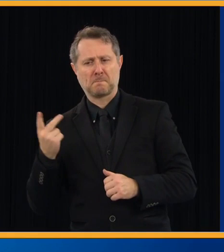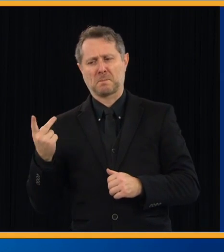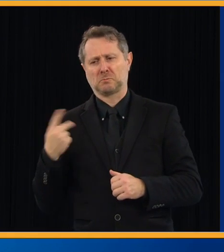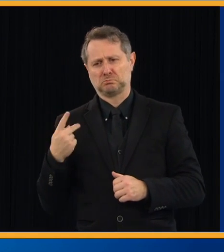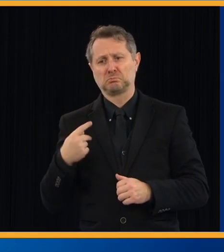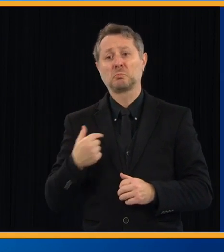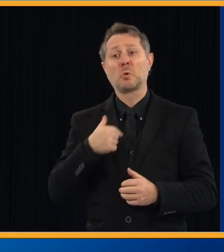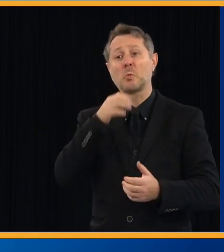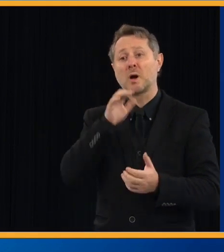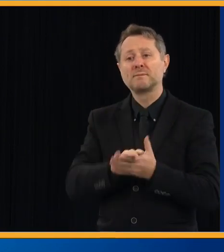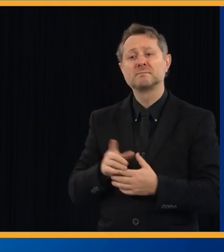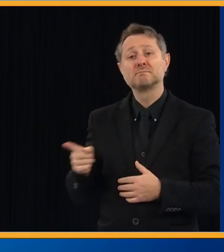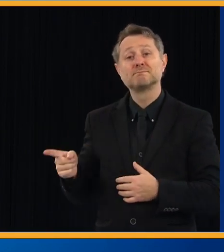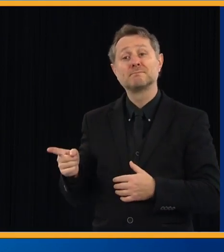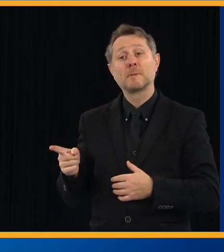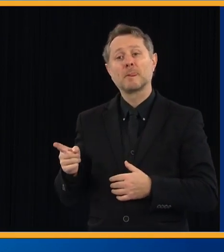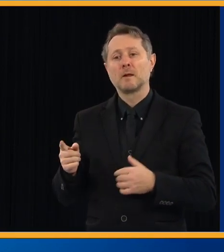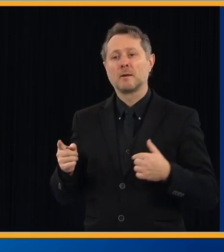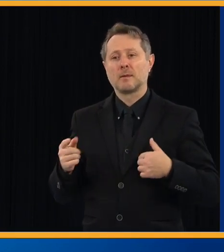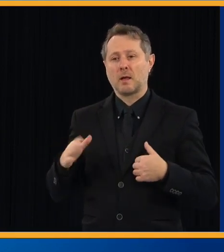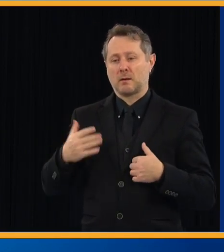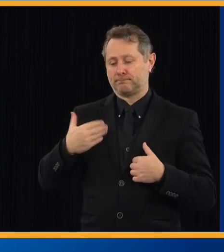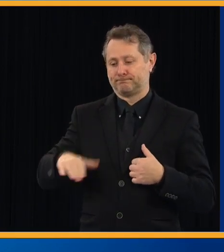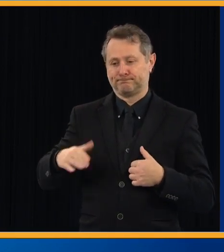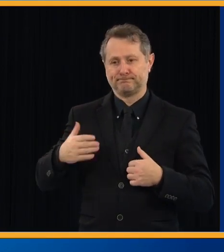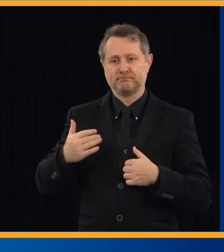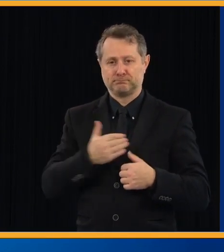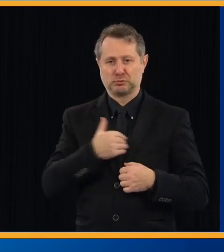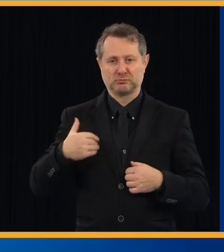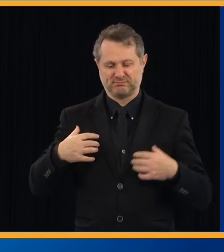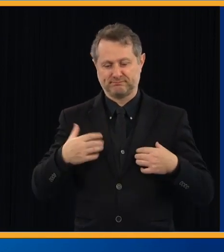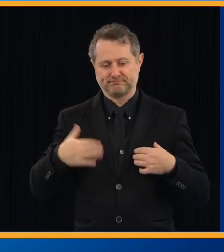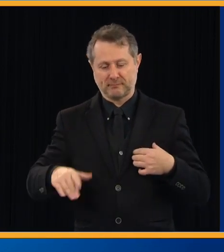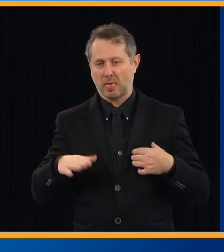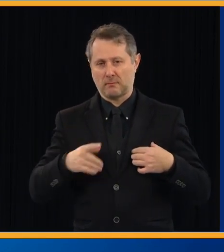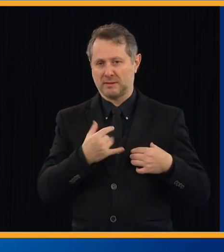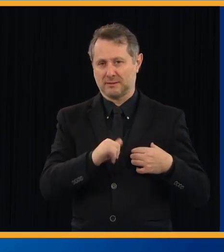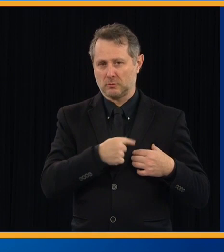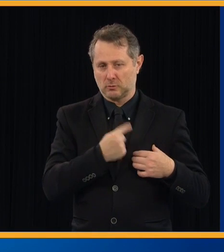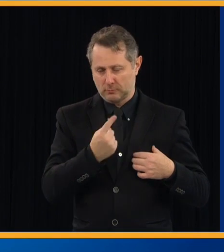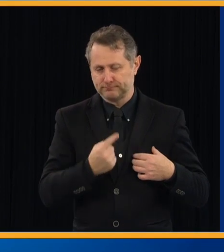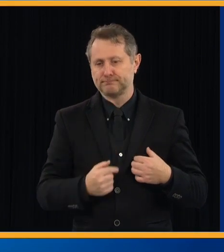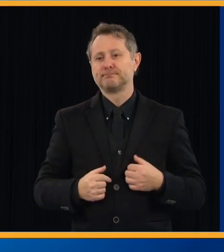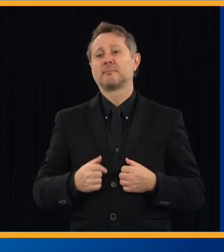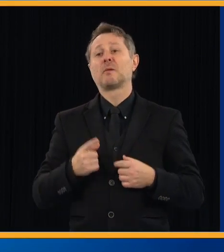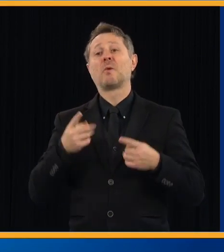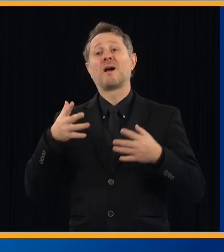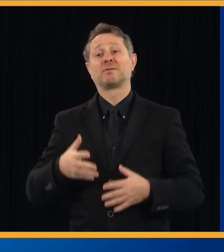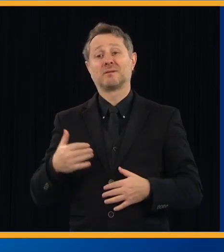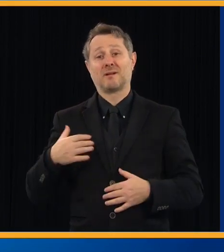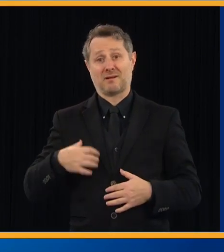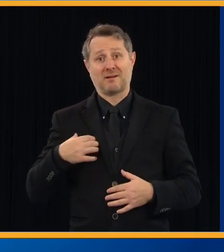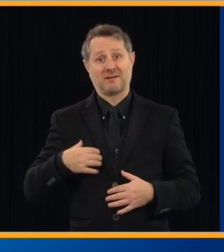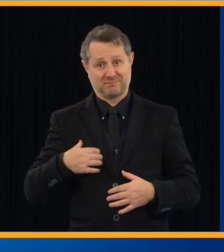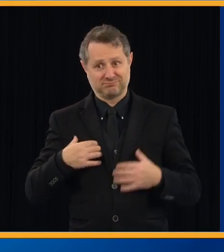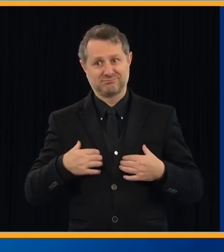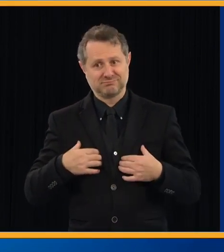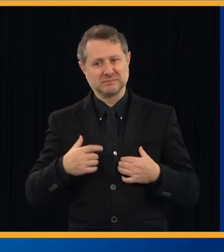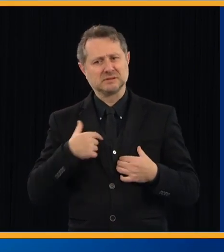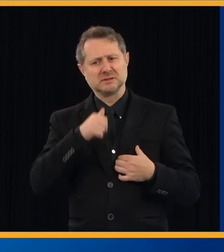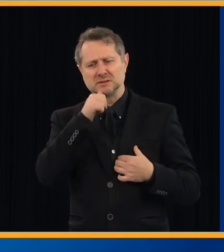lung and occasional problems with her remaining lung. She also has